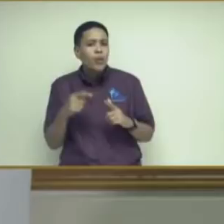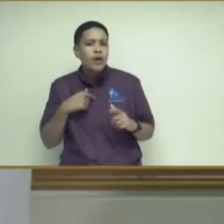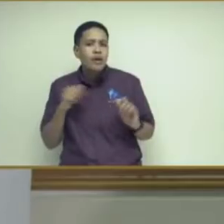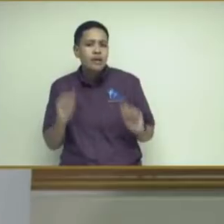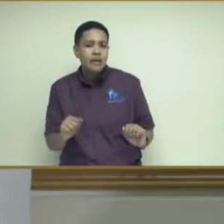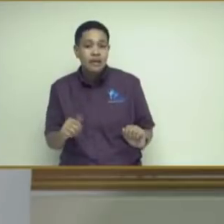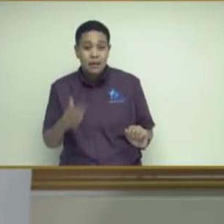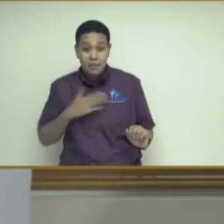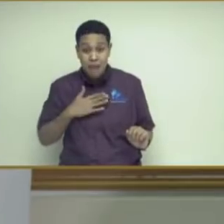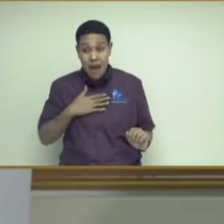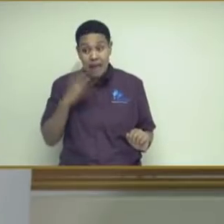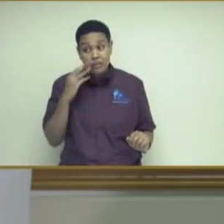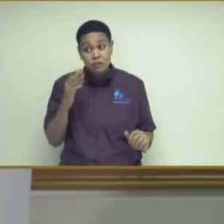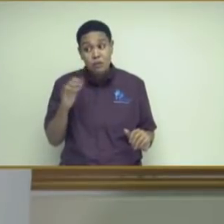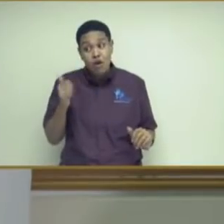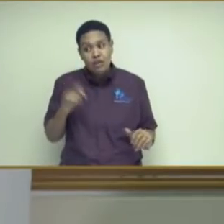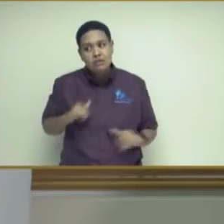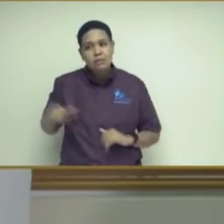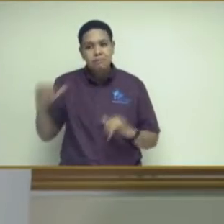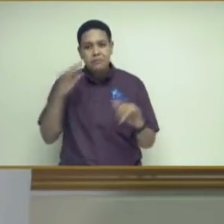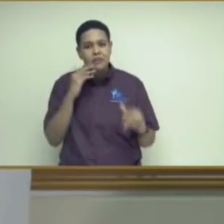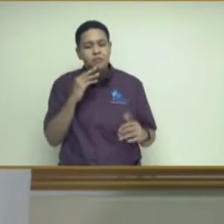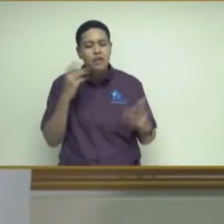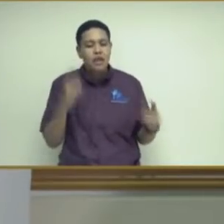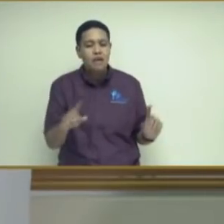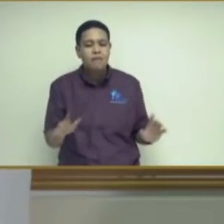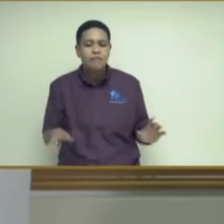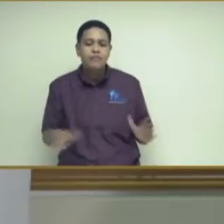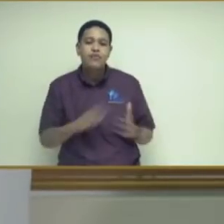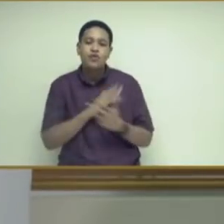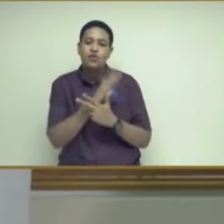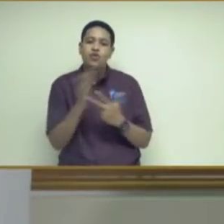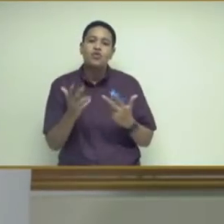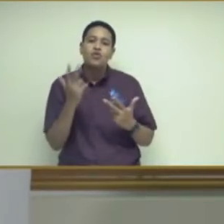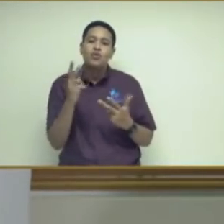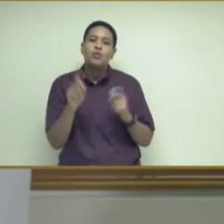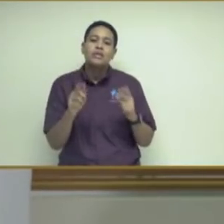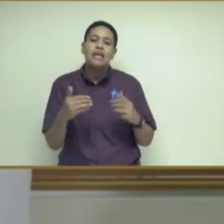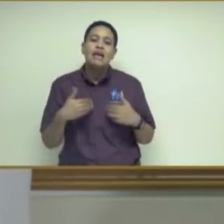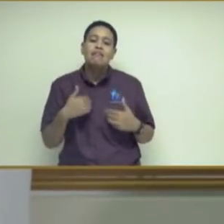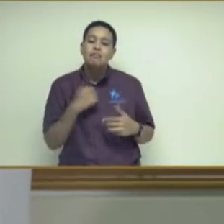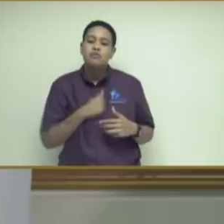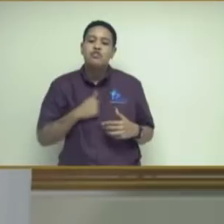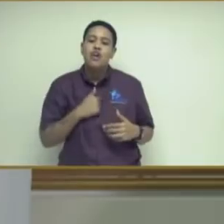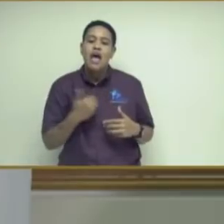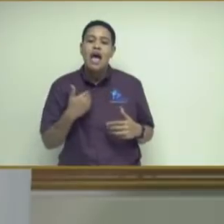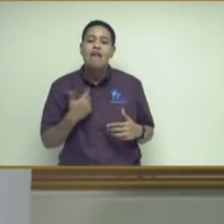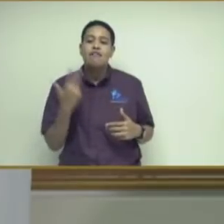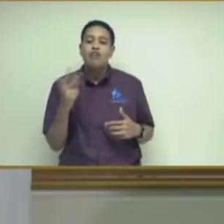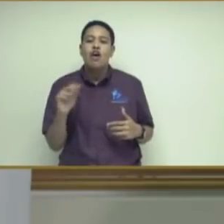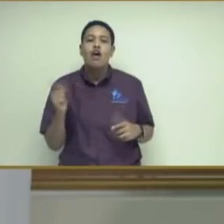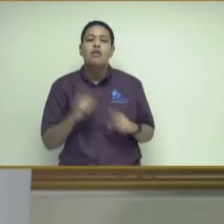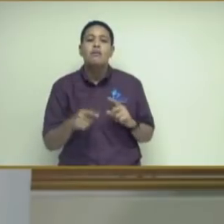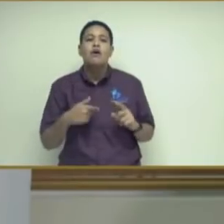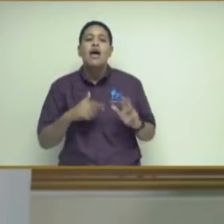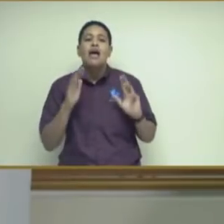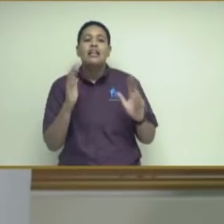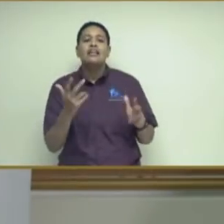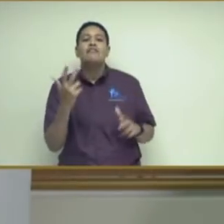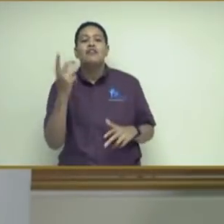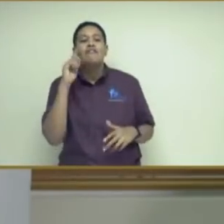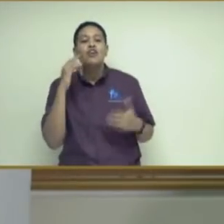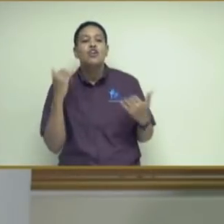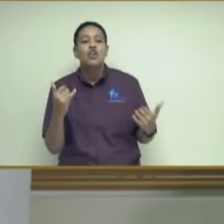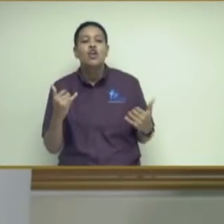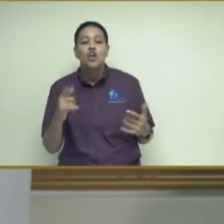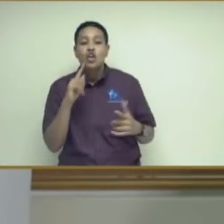indicative of other people's experiences. Okay, so those are the three I have. And I'm sorry that I have three others, but I'll just leave those for three right now,